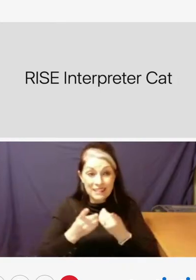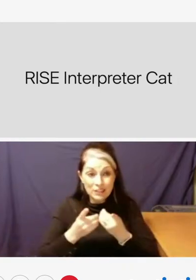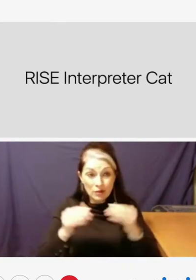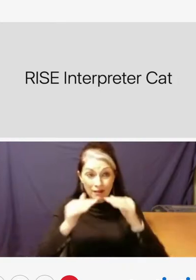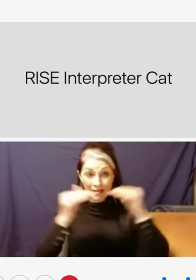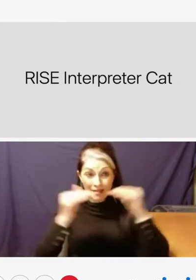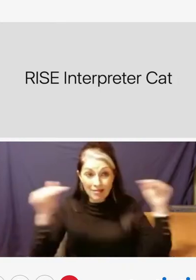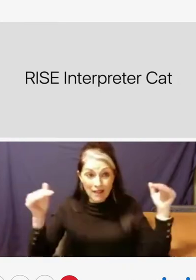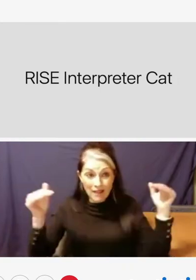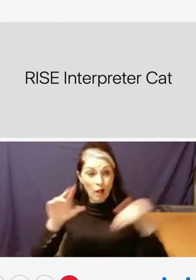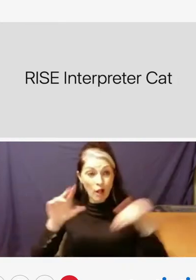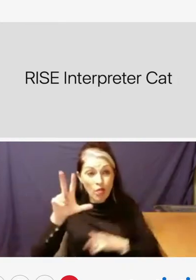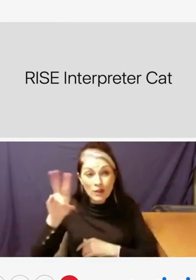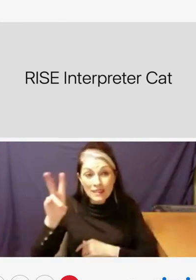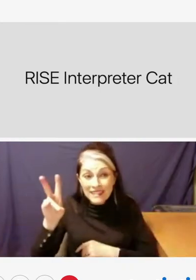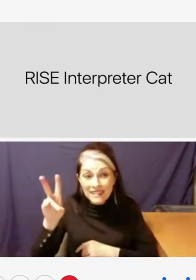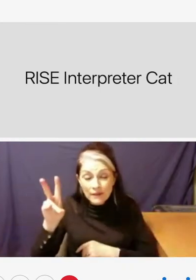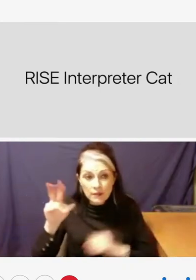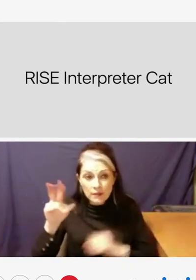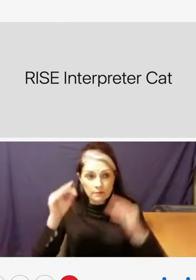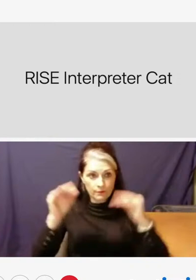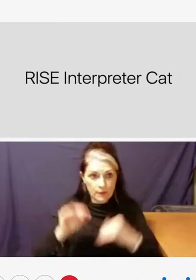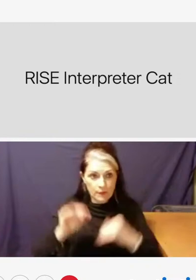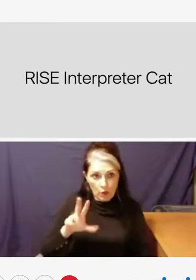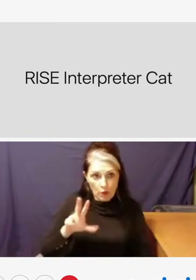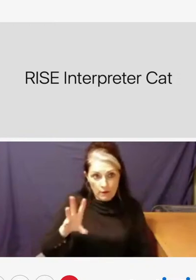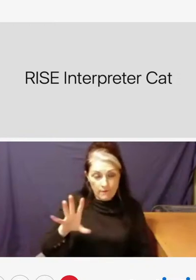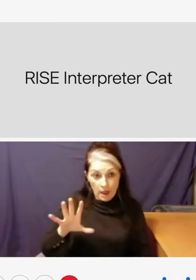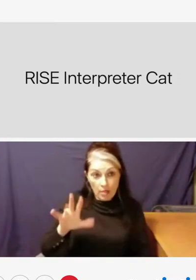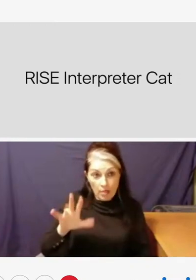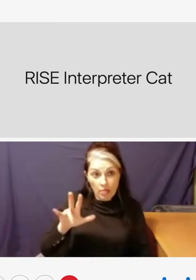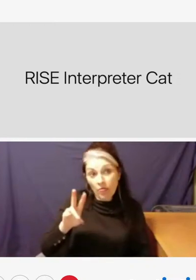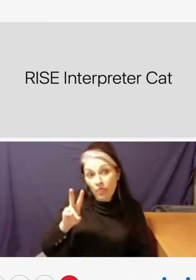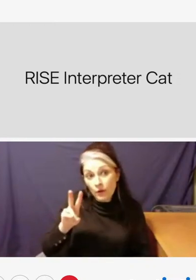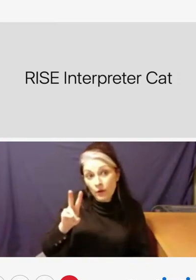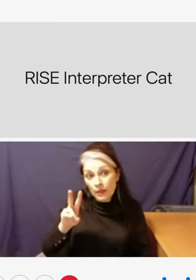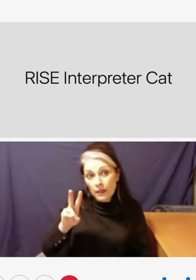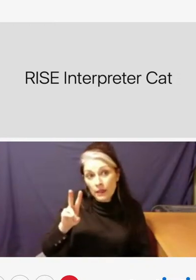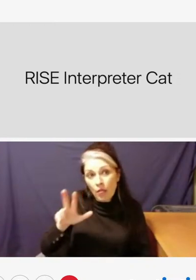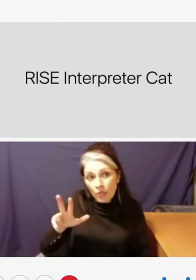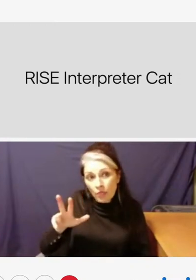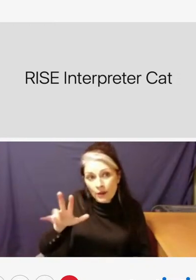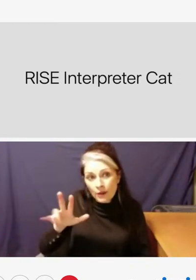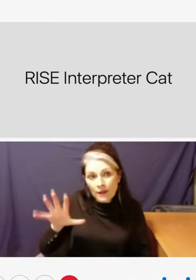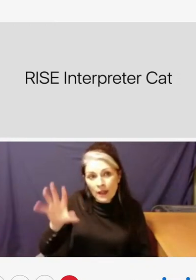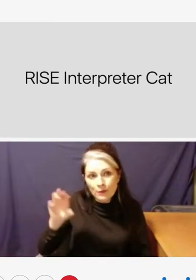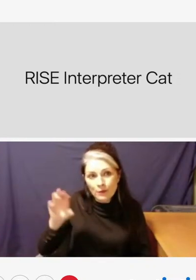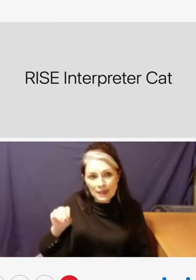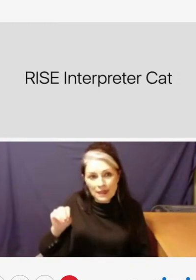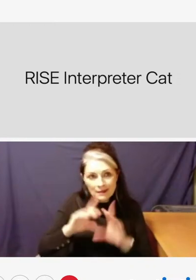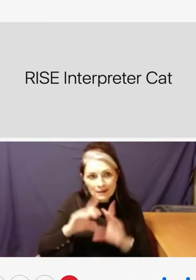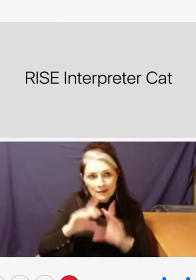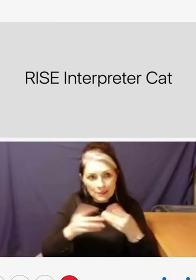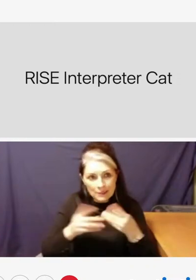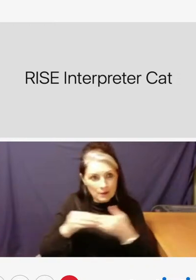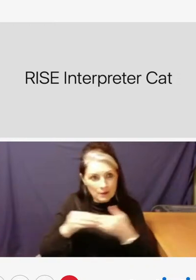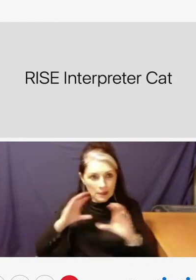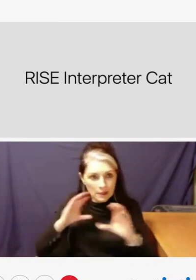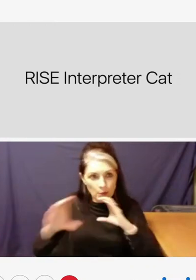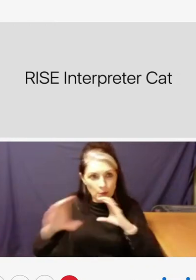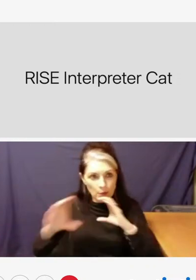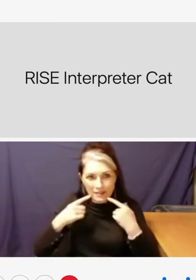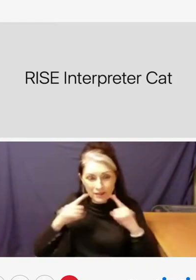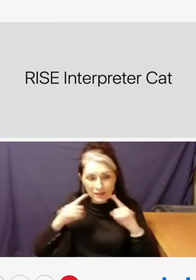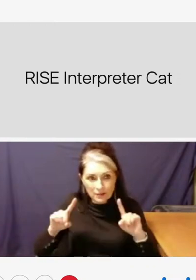35% agree that District leadership communicates effectively with staff